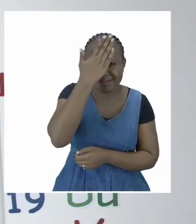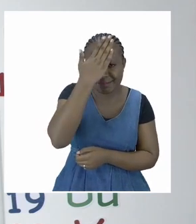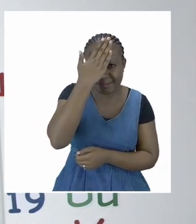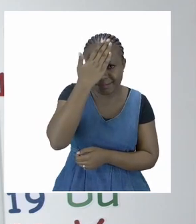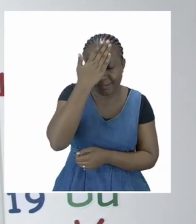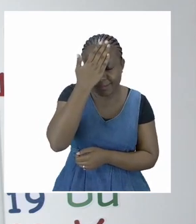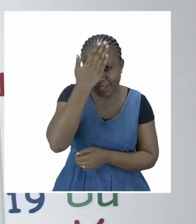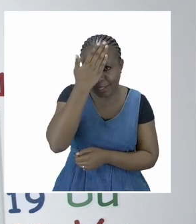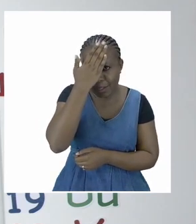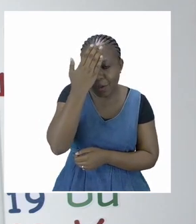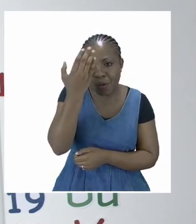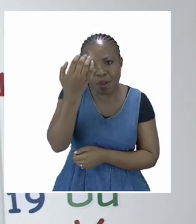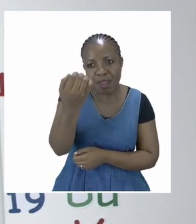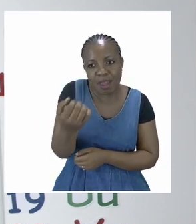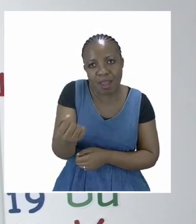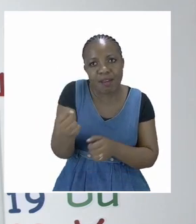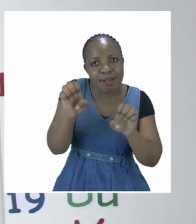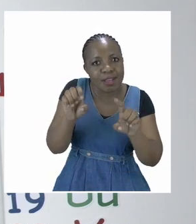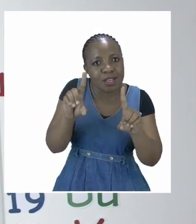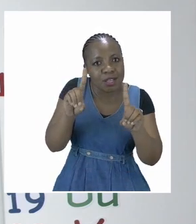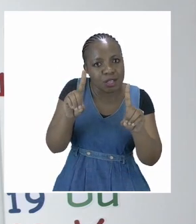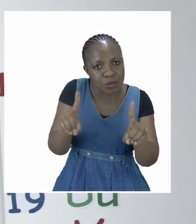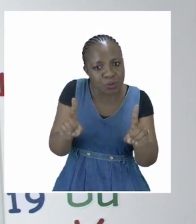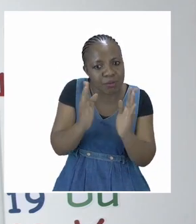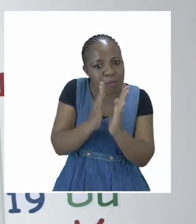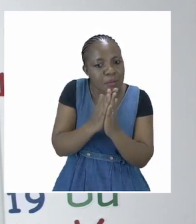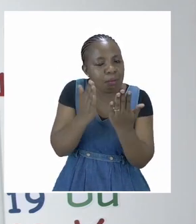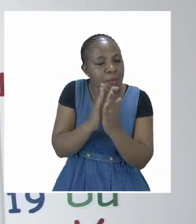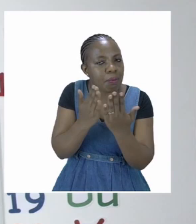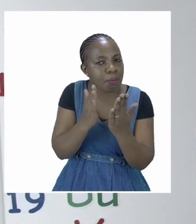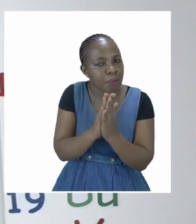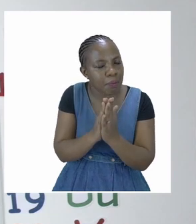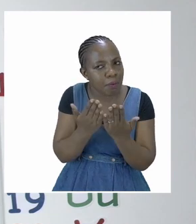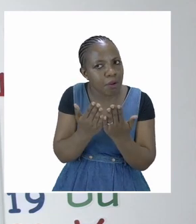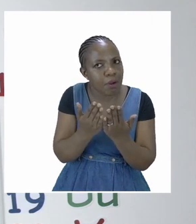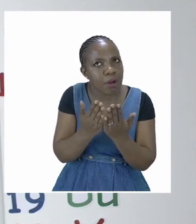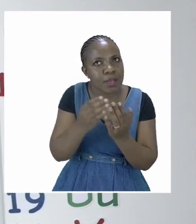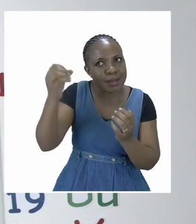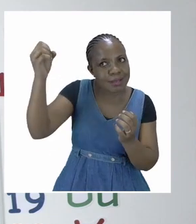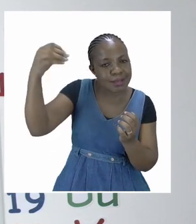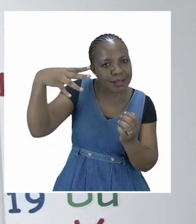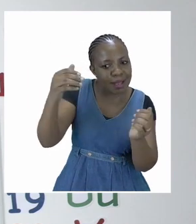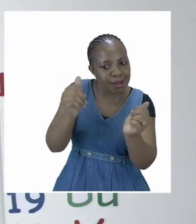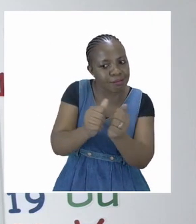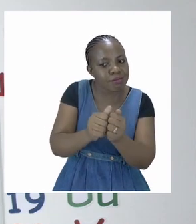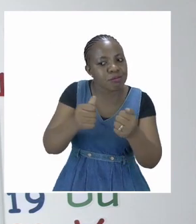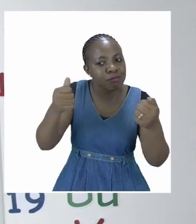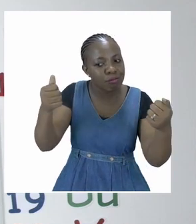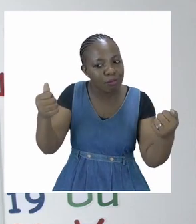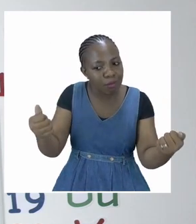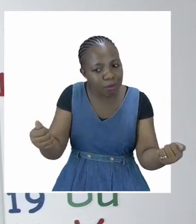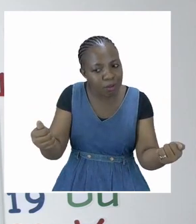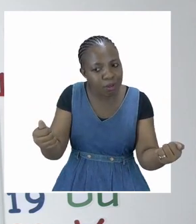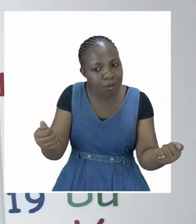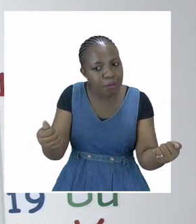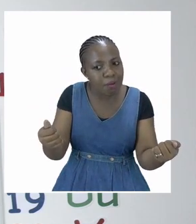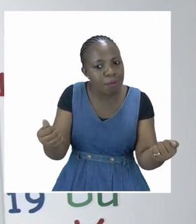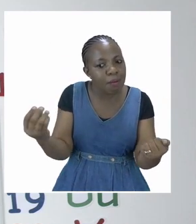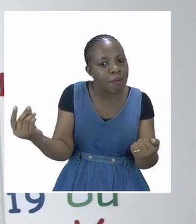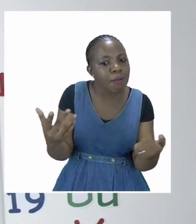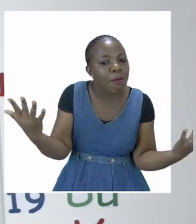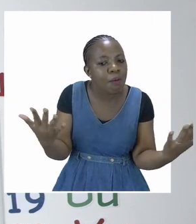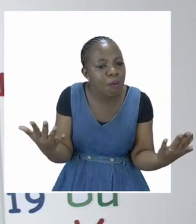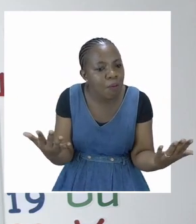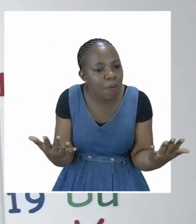booklet in our daily newspaper, street sales, or at your school every Monday